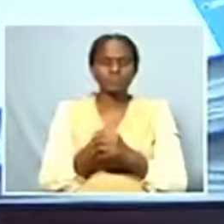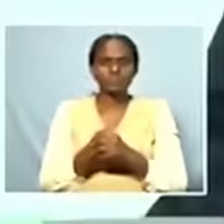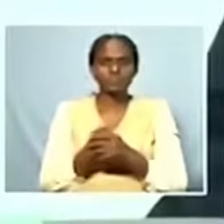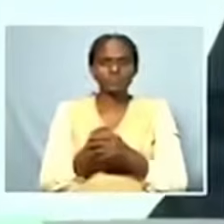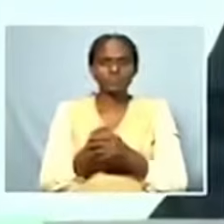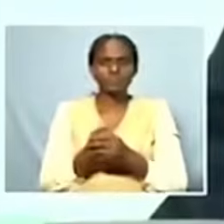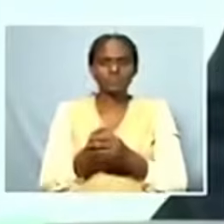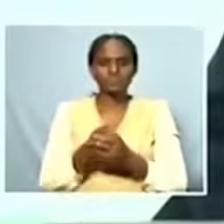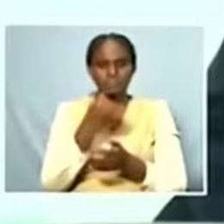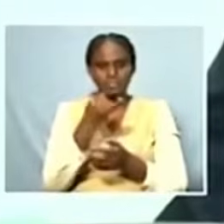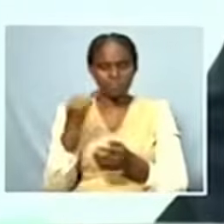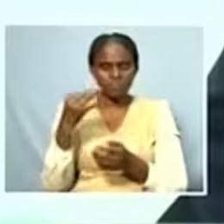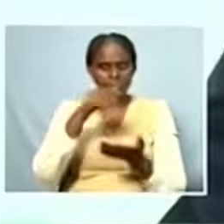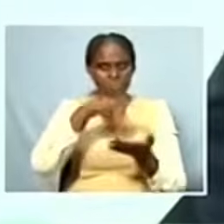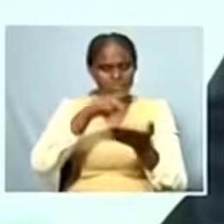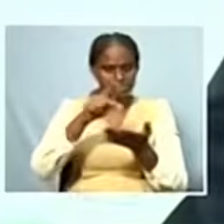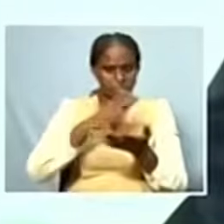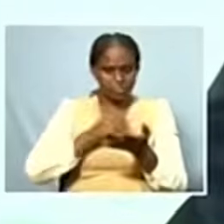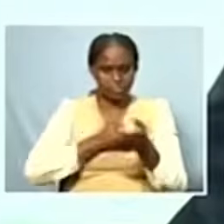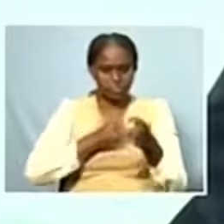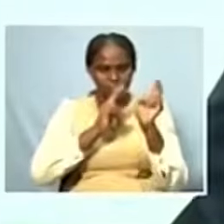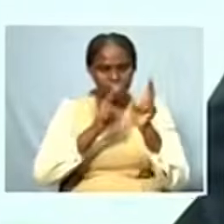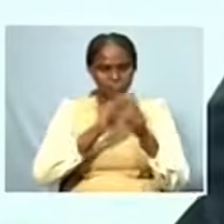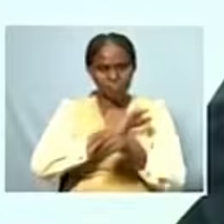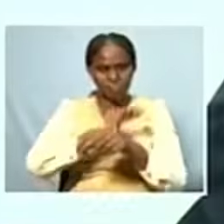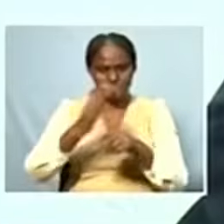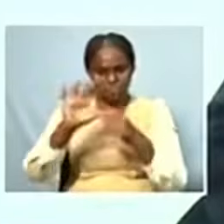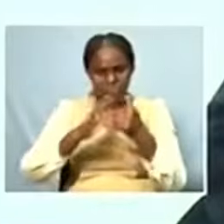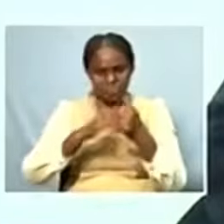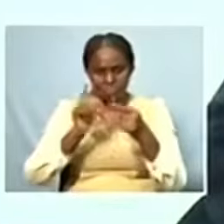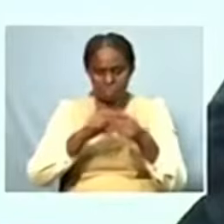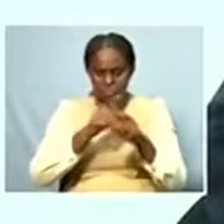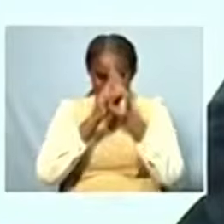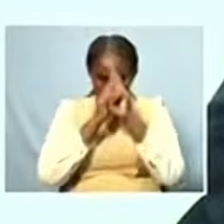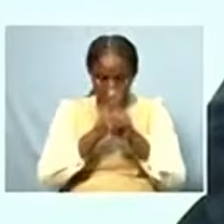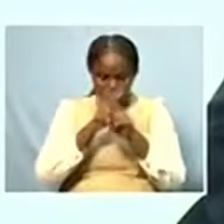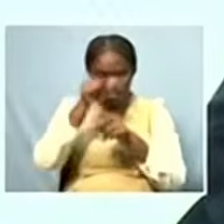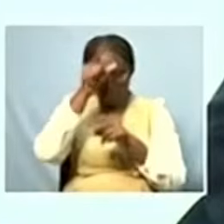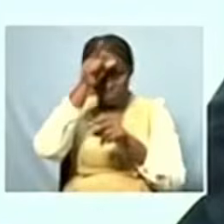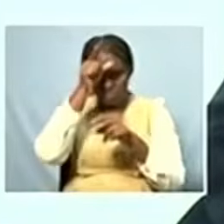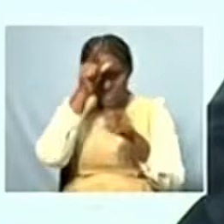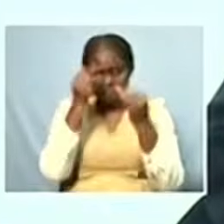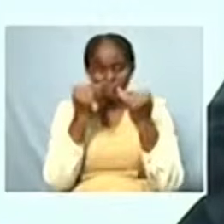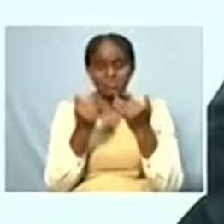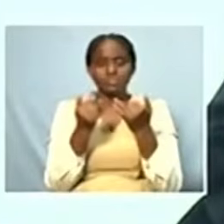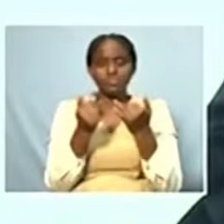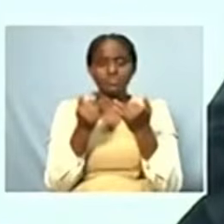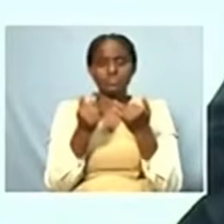Okay, the issue of advance payment, I think I was responding to Honorable Lungu. Now,